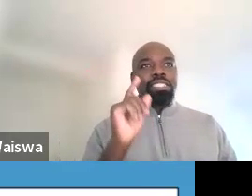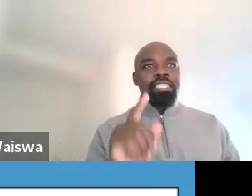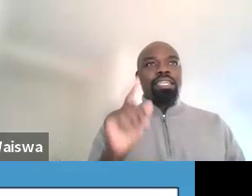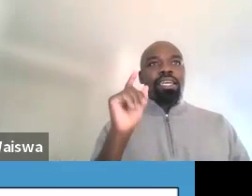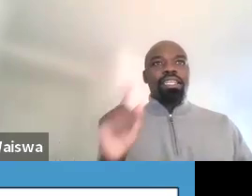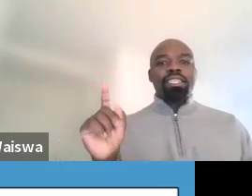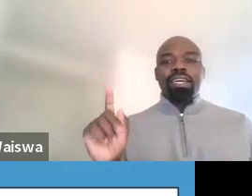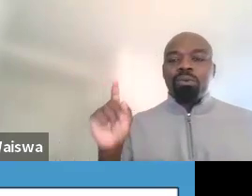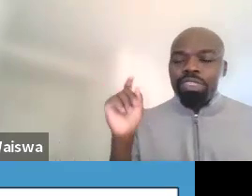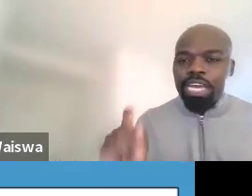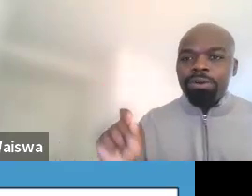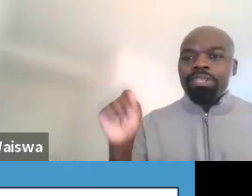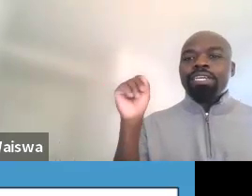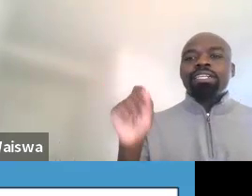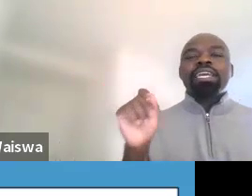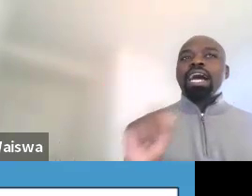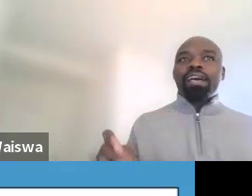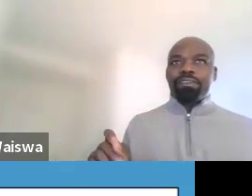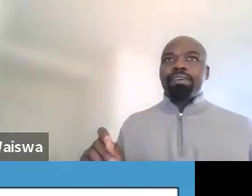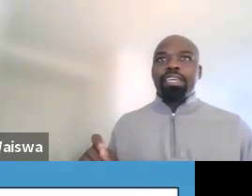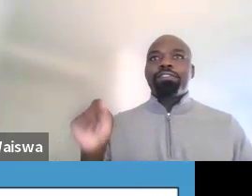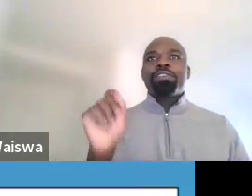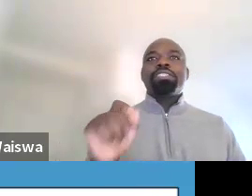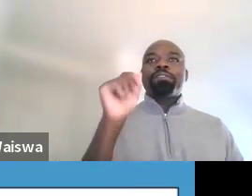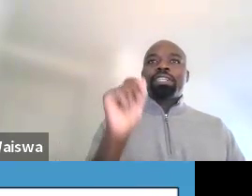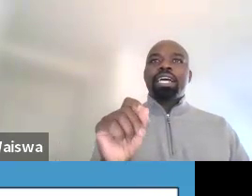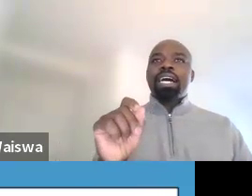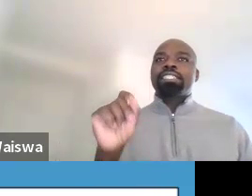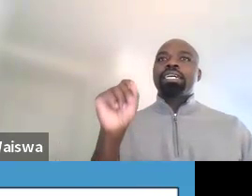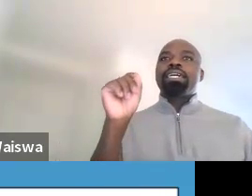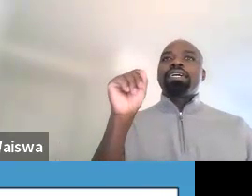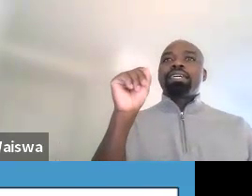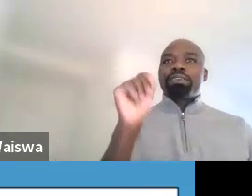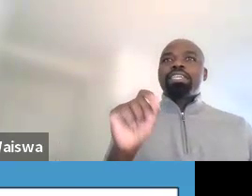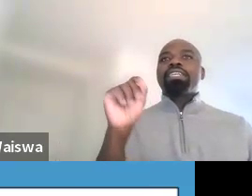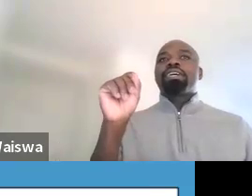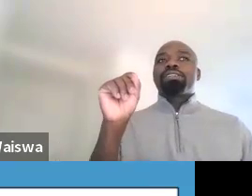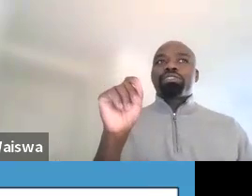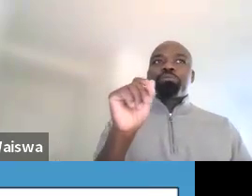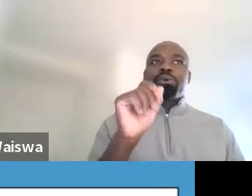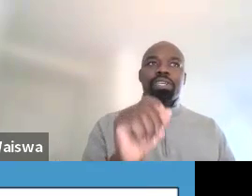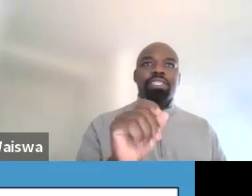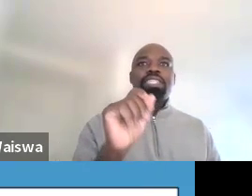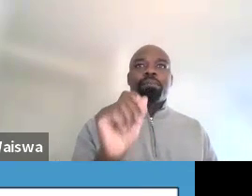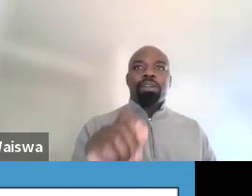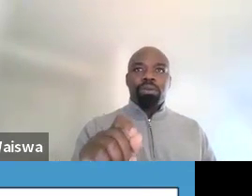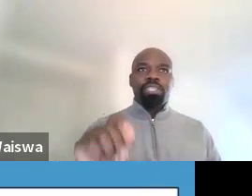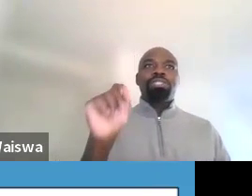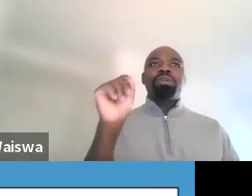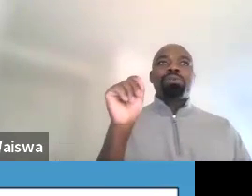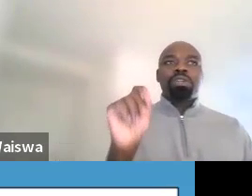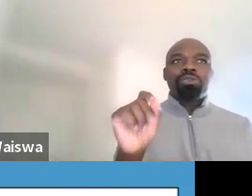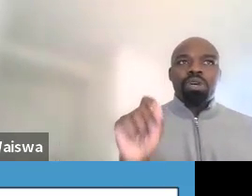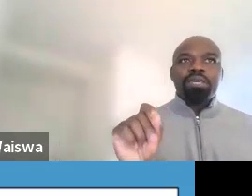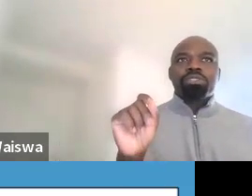don't send a letter without a clear ask. If you don't have a clear ask, you need to do more research about your